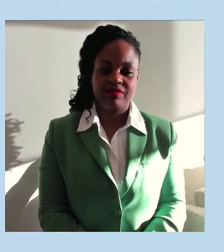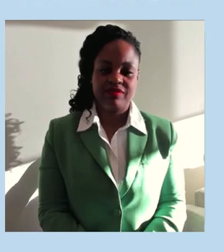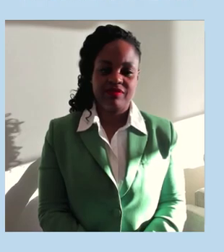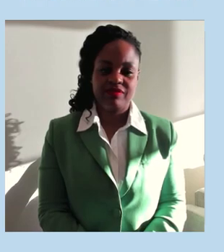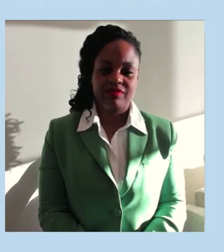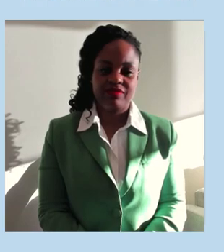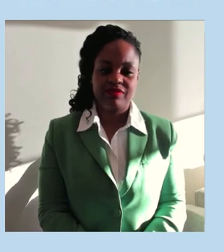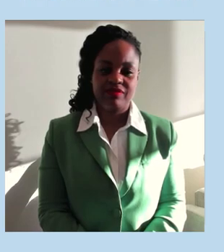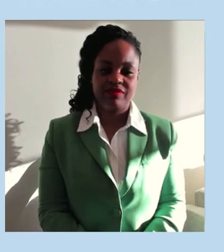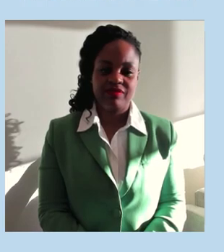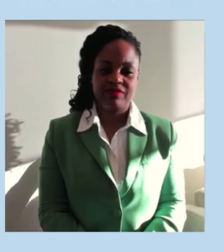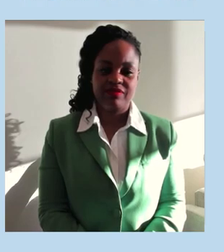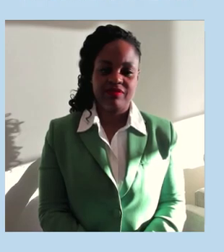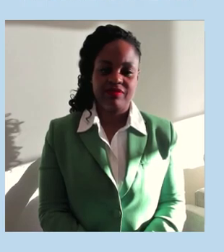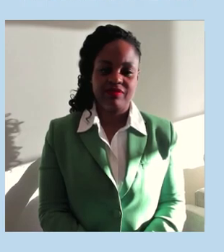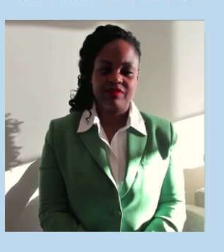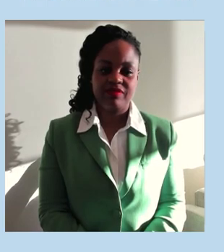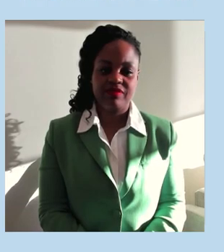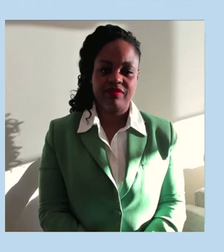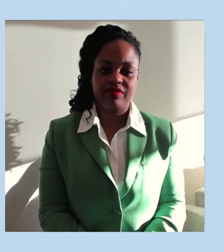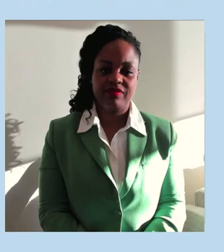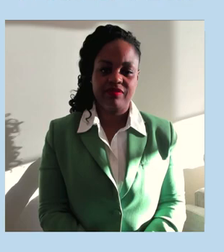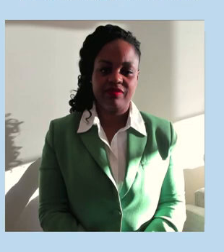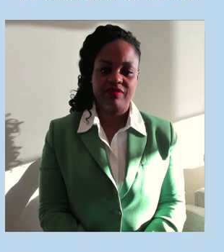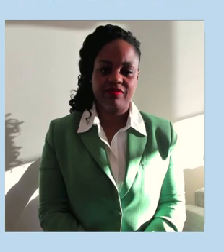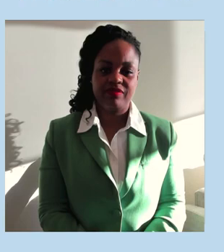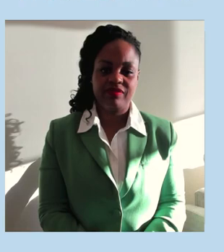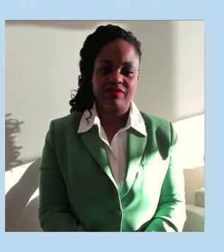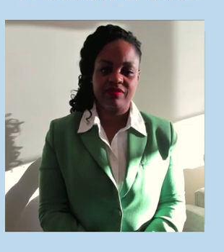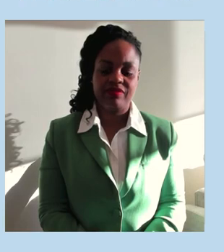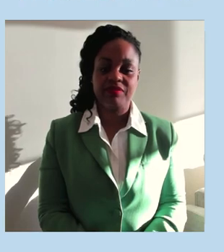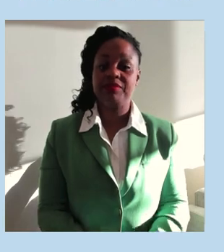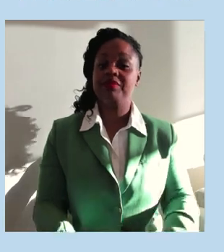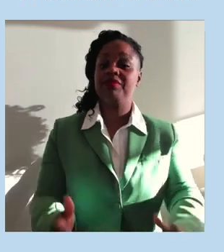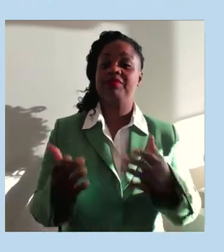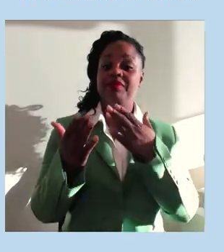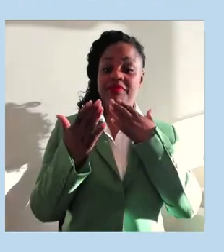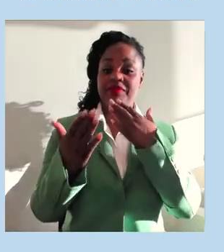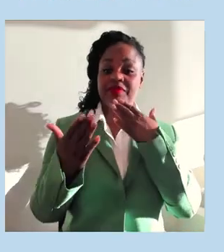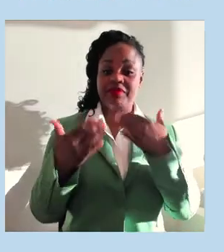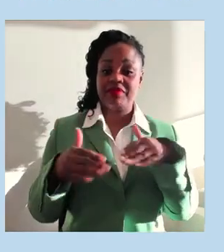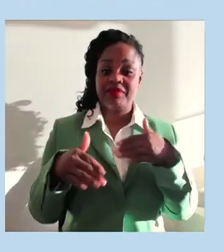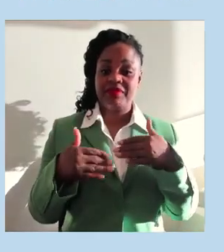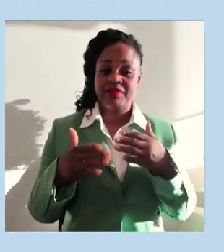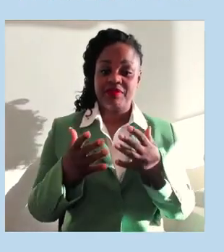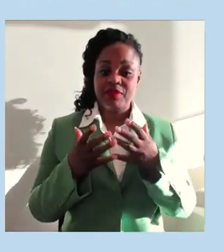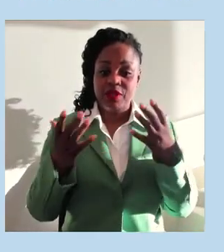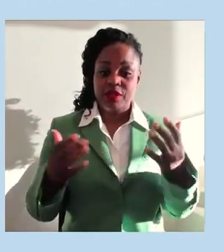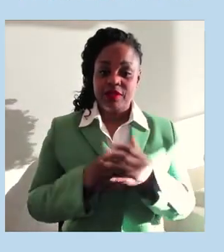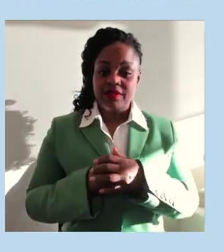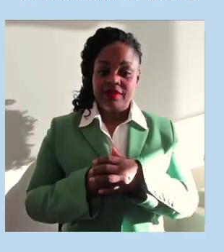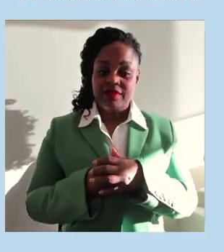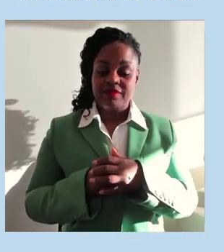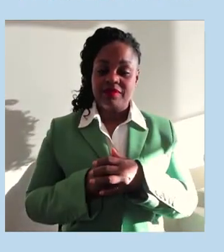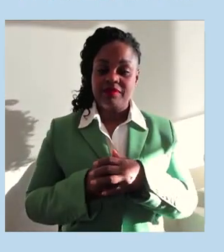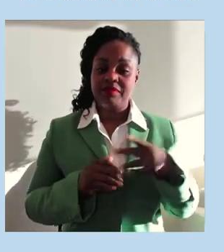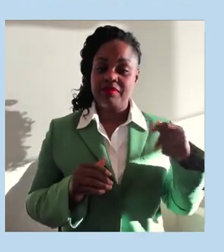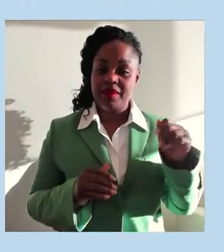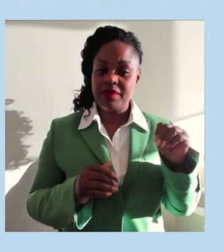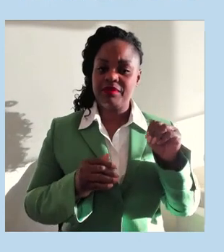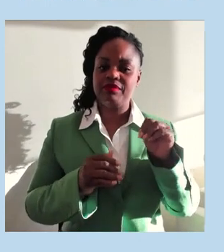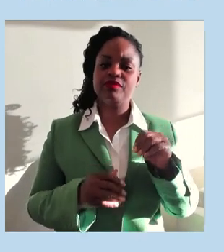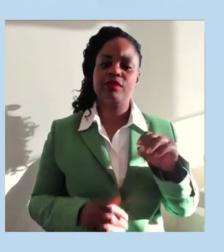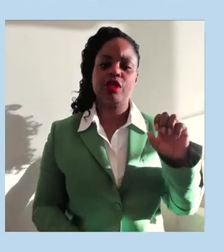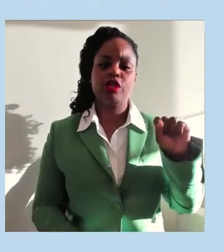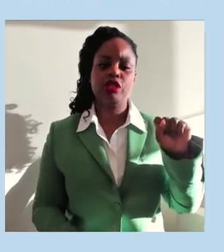Thank you so much, Sam and Shalonda and Secretary Blinken, for joining us here